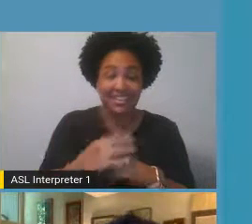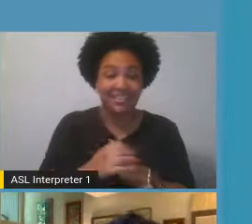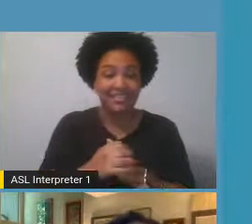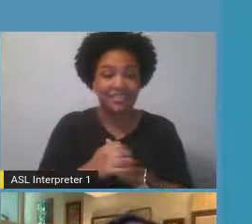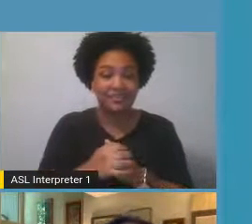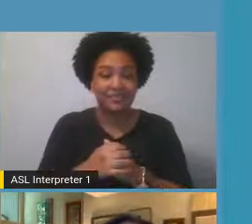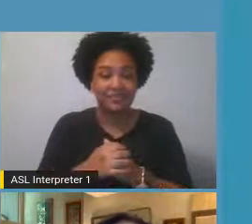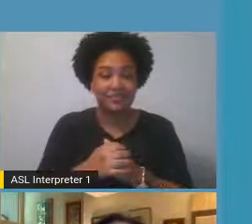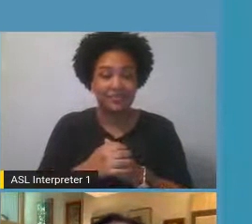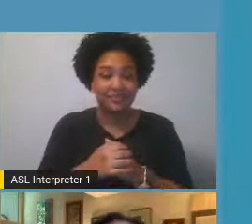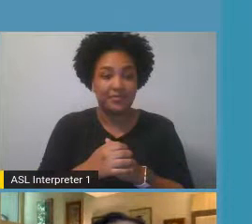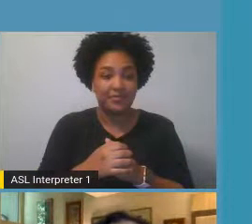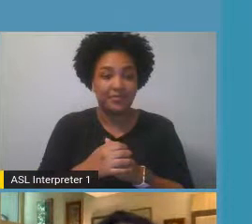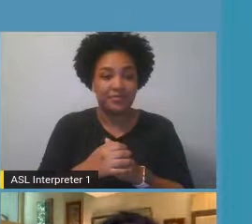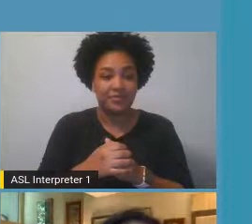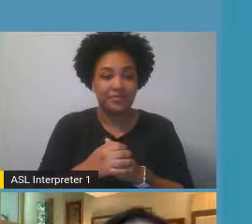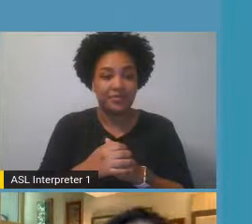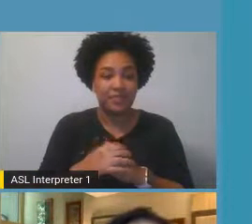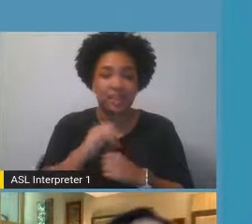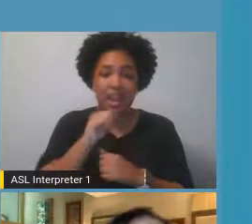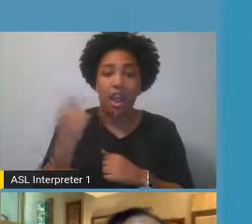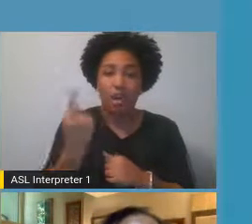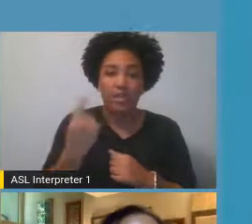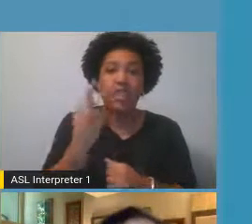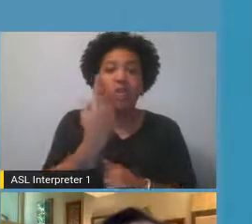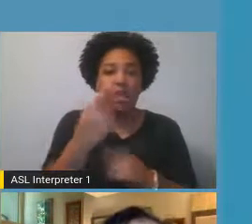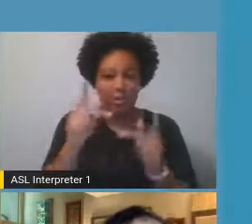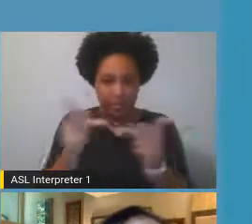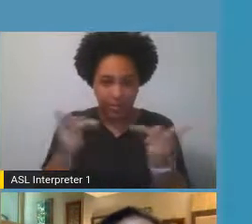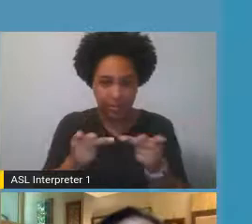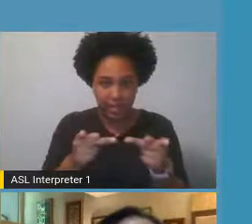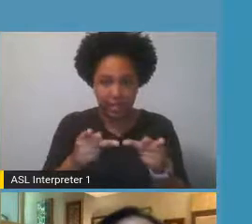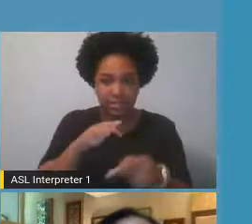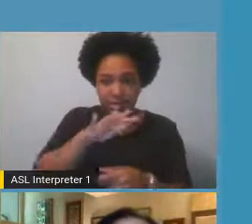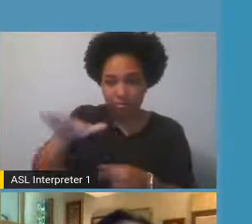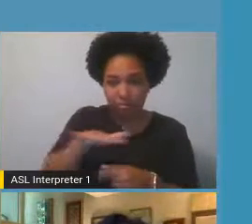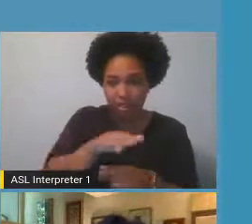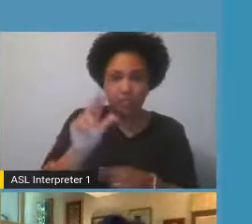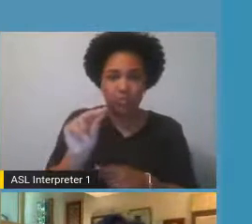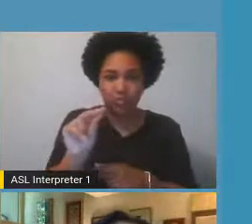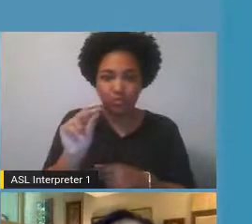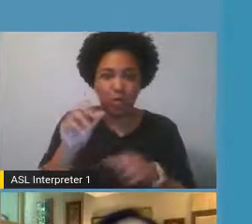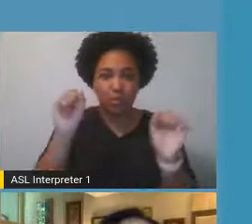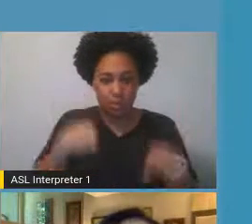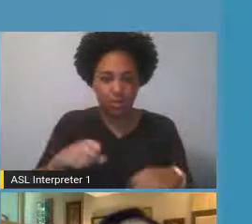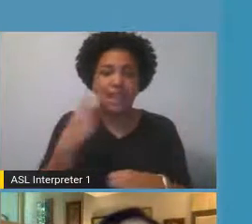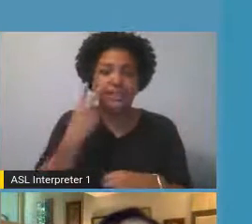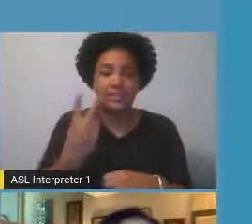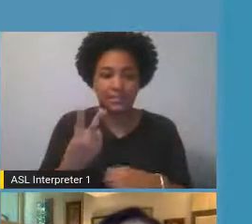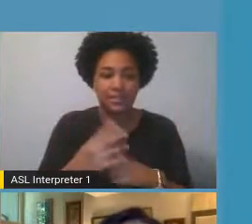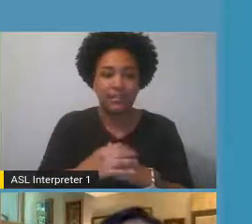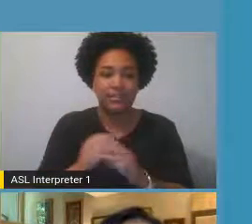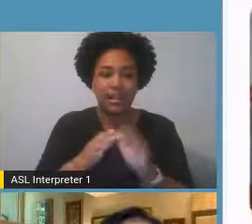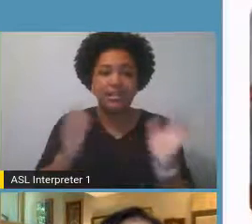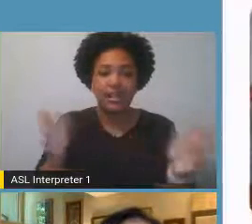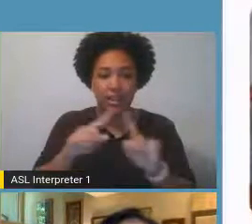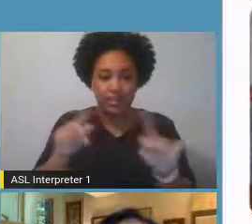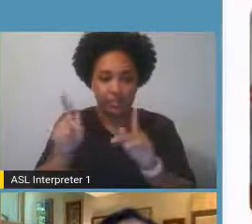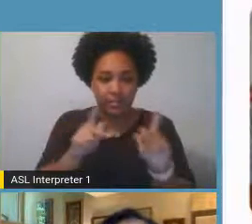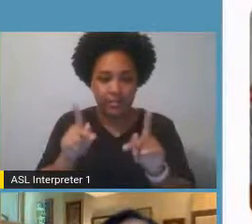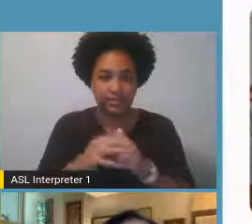visit these institutions and you can see exactly the value of cultural history and